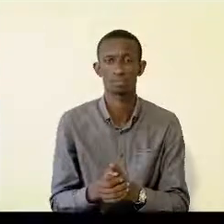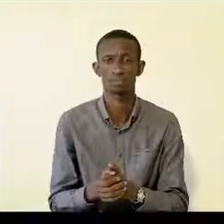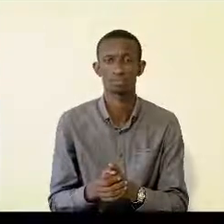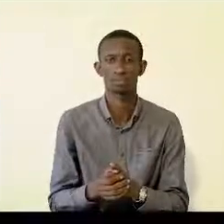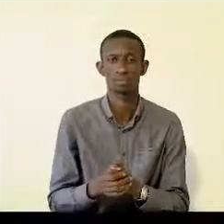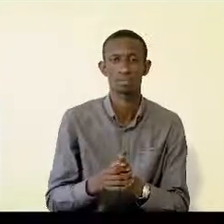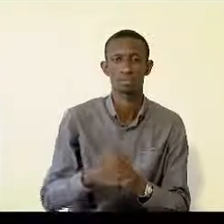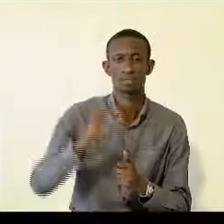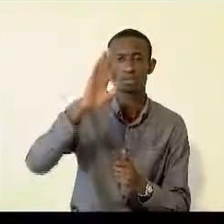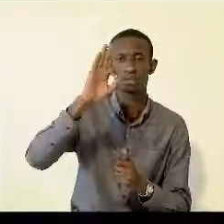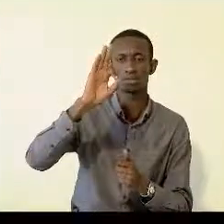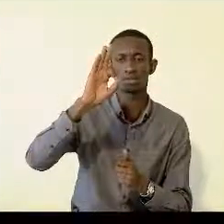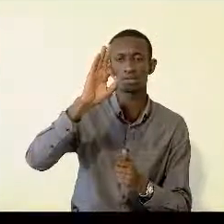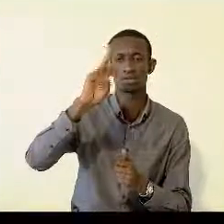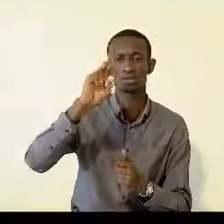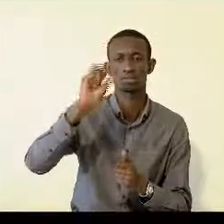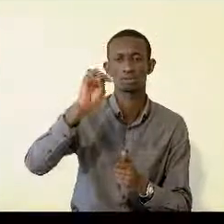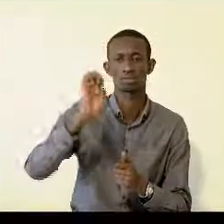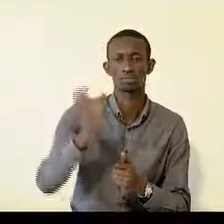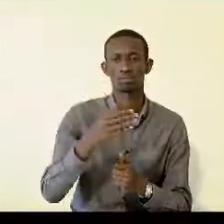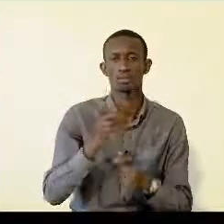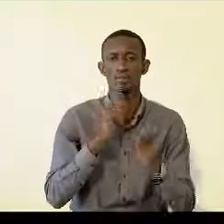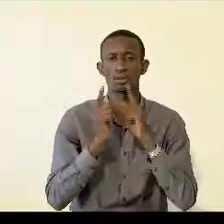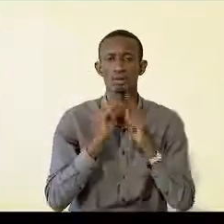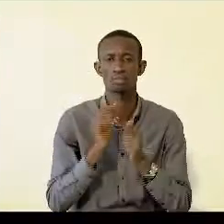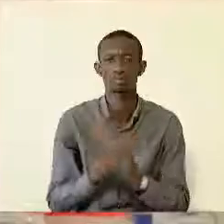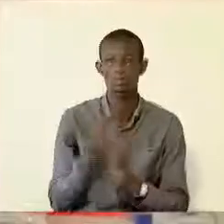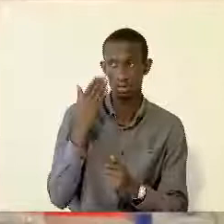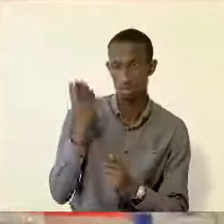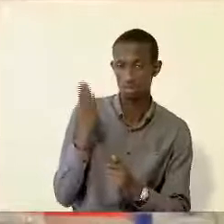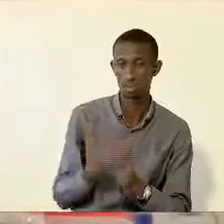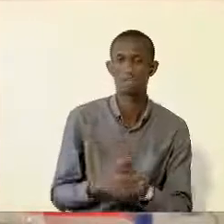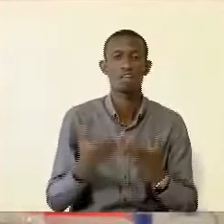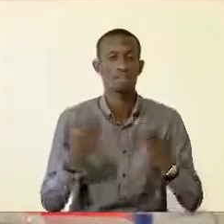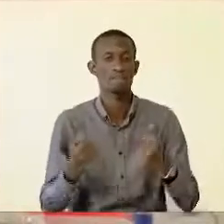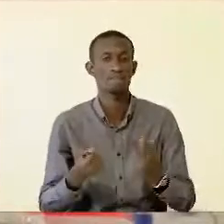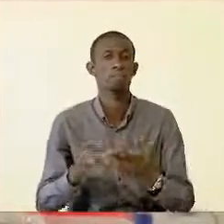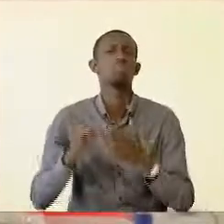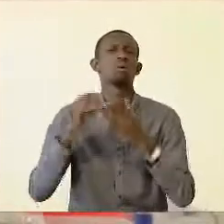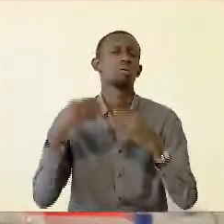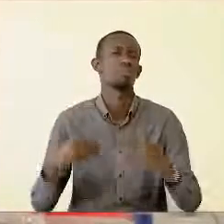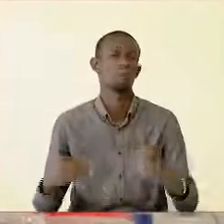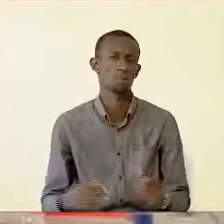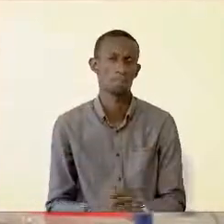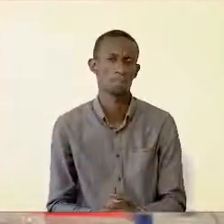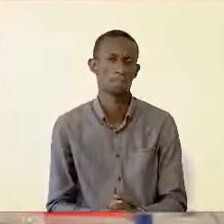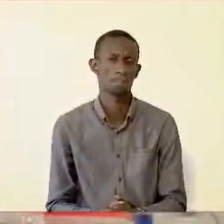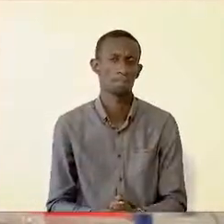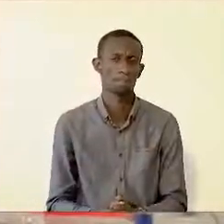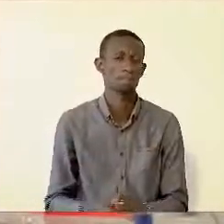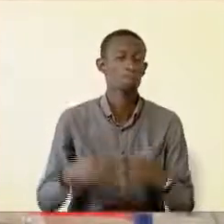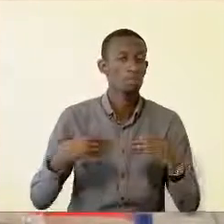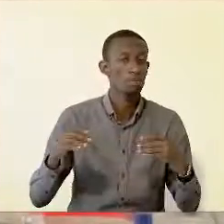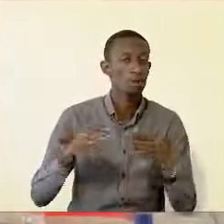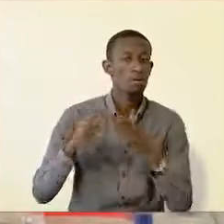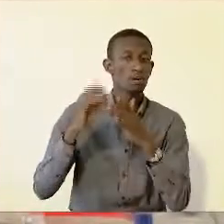flame colors. These elements have a special property. And the special